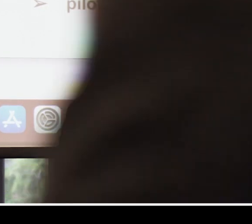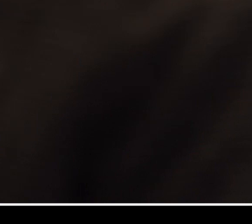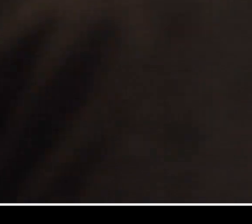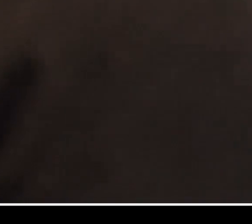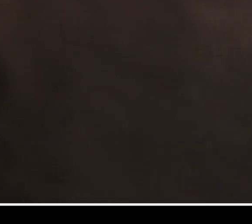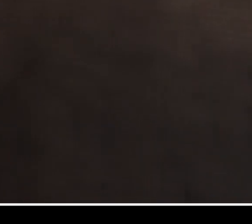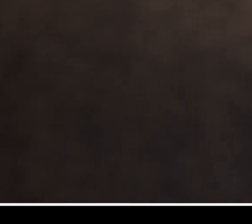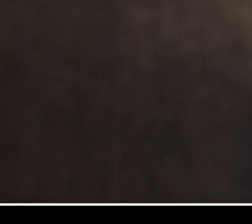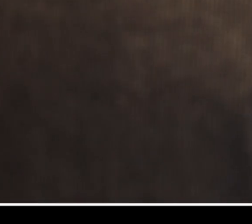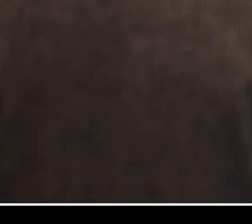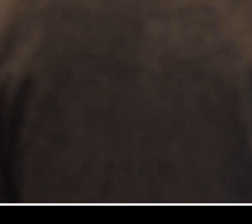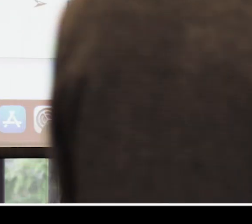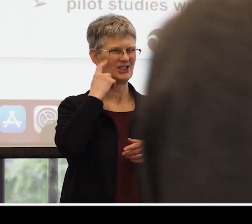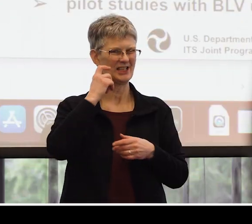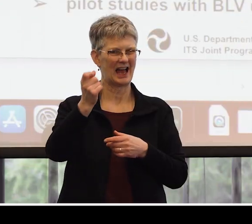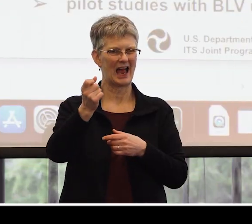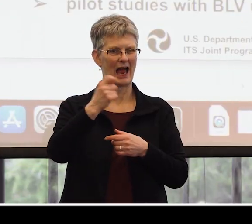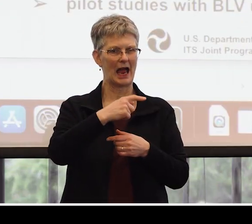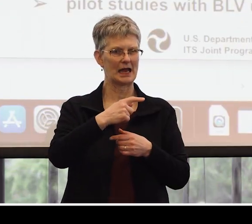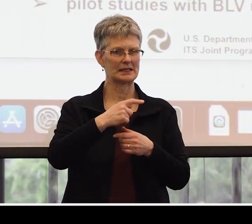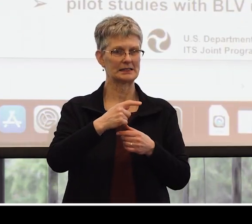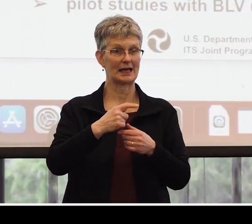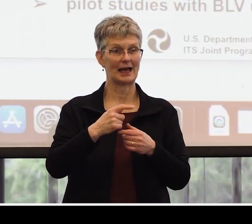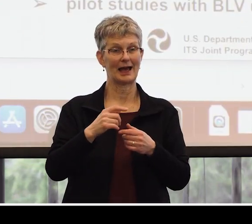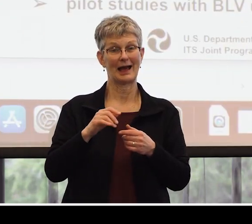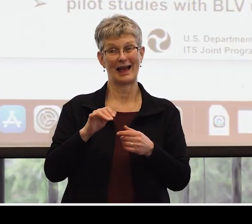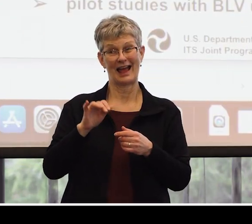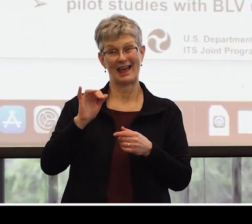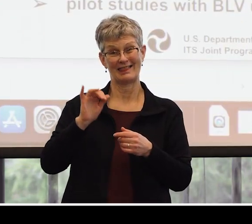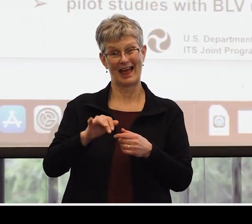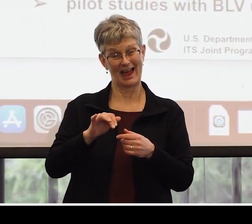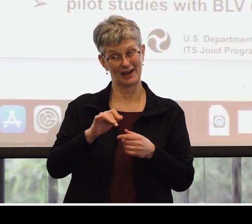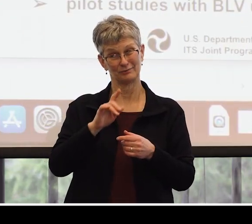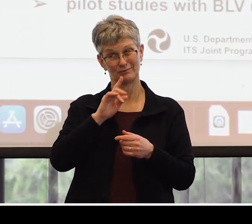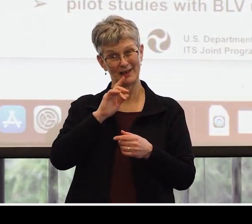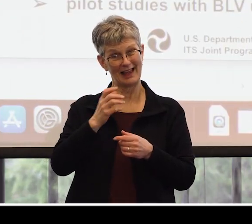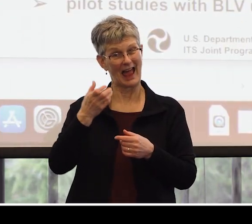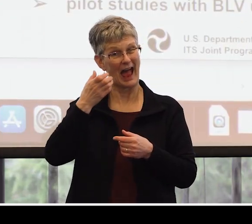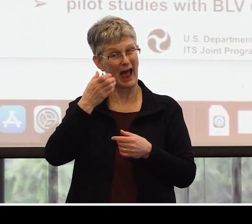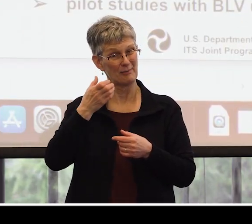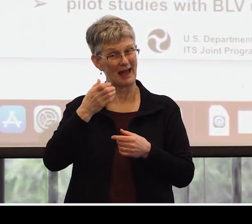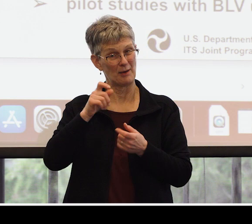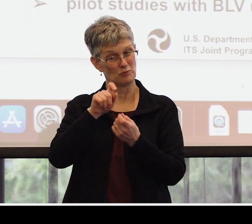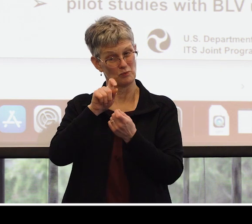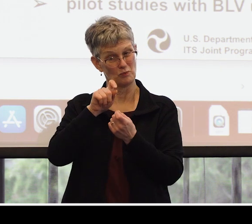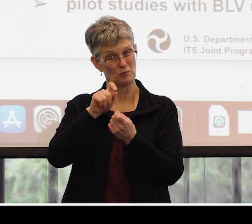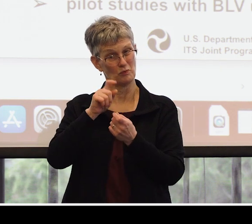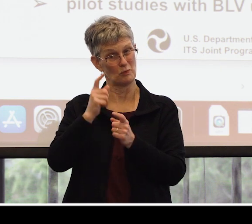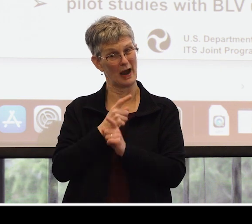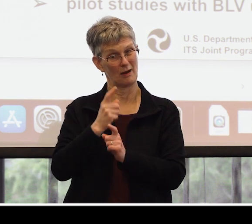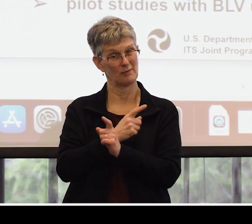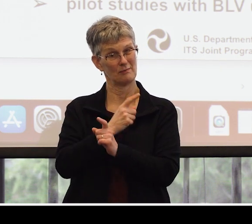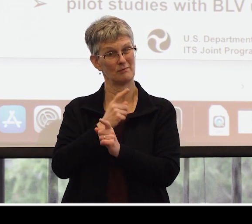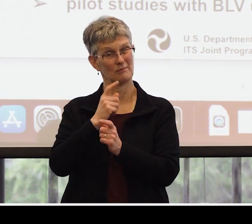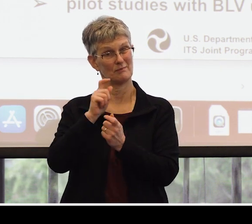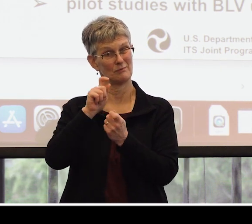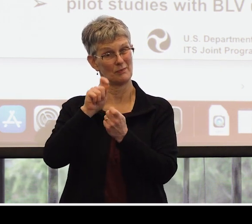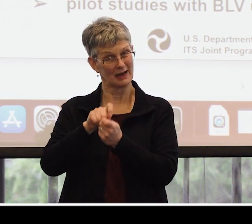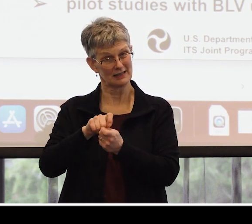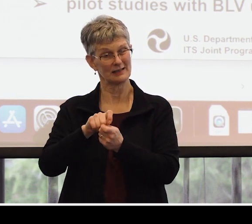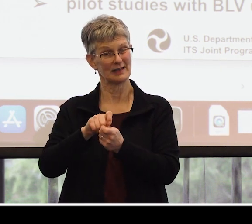So the question was, what is the precision of the actual location? And the answer is it